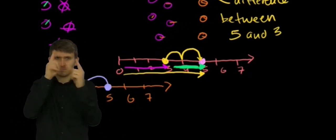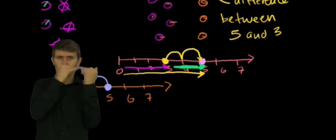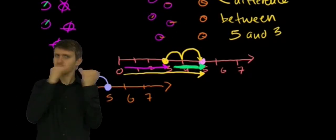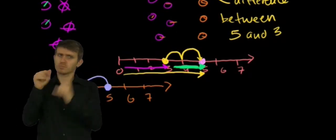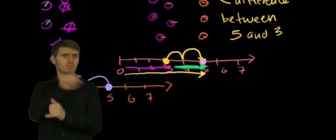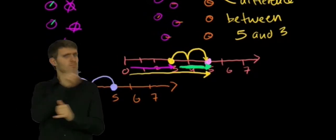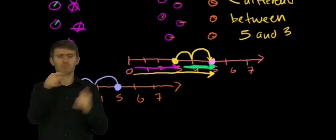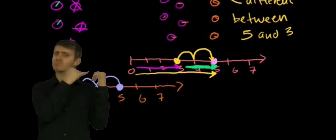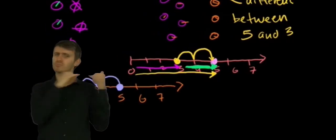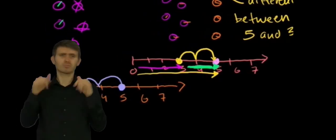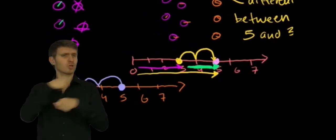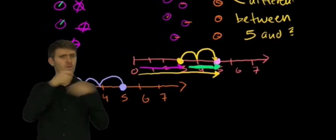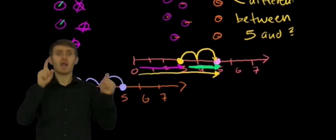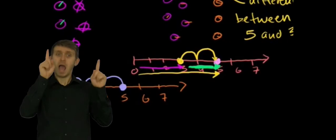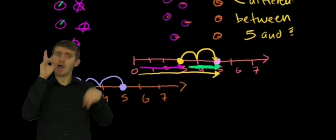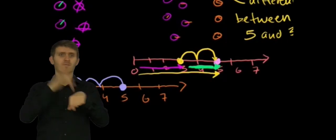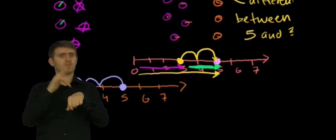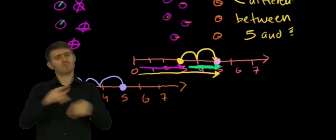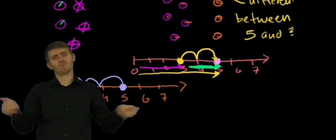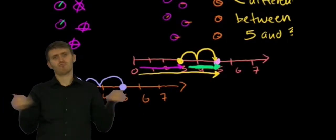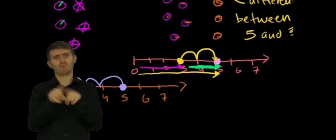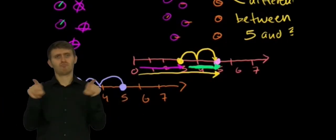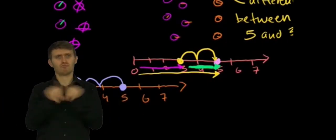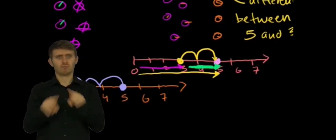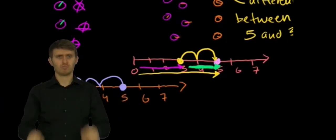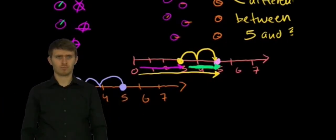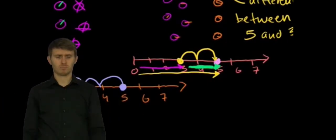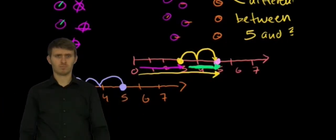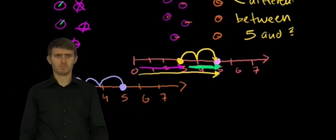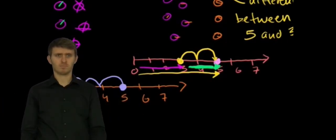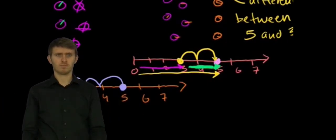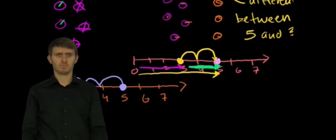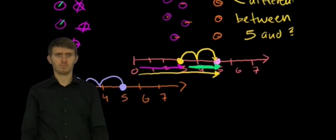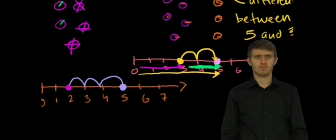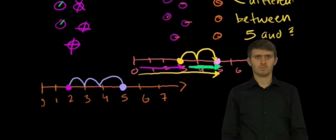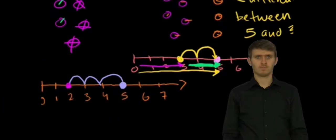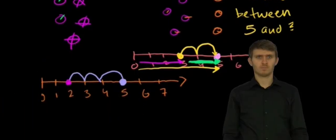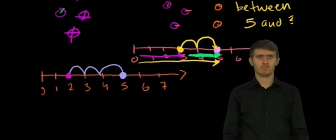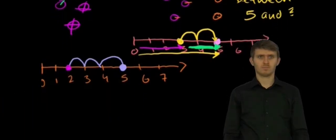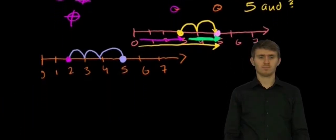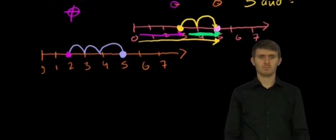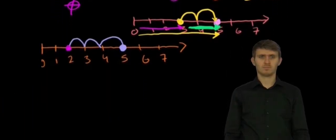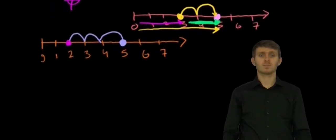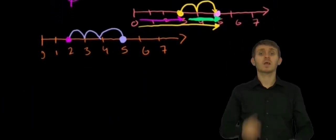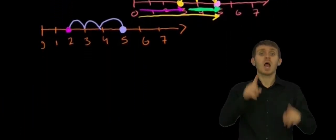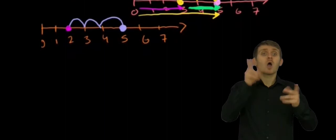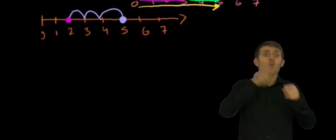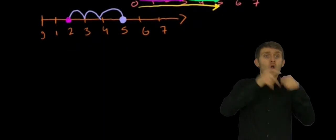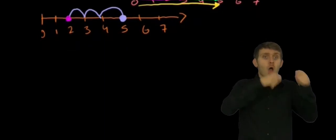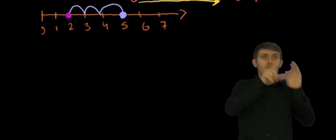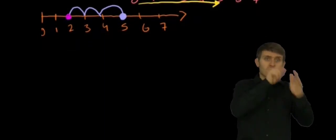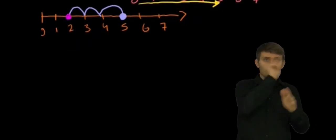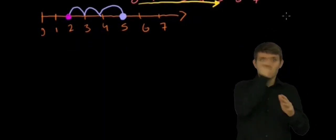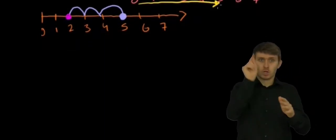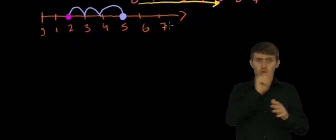reasonably clear to you, because these are two different ways of viewing subtraction, but it ends up being the exact same operation. You're going to get the same